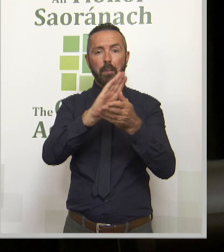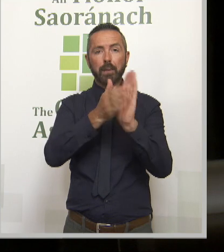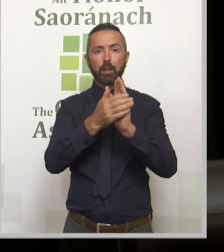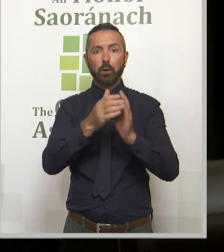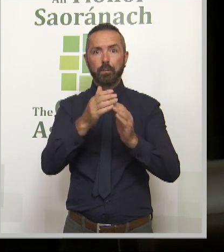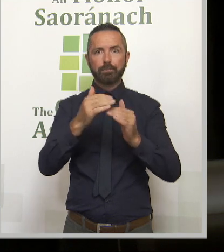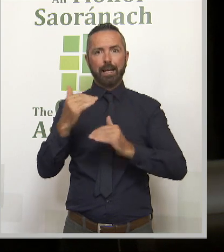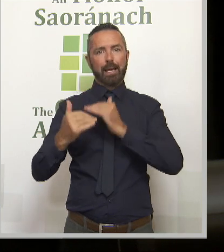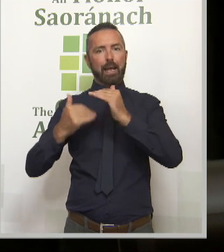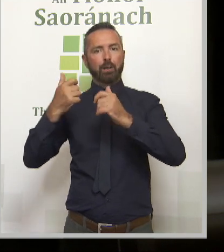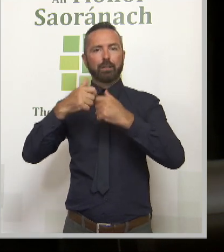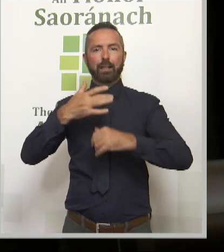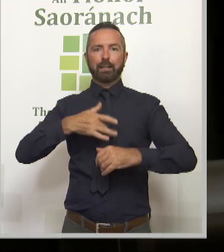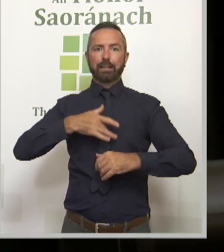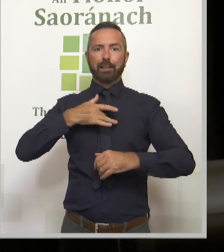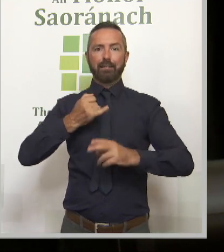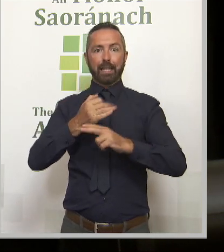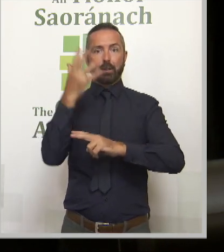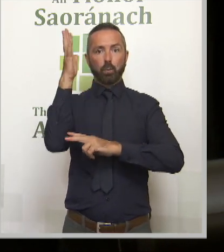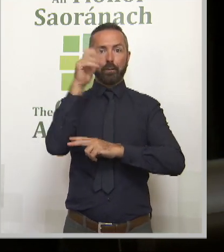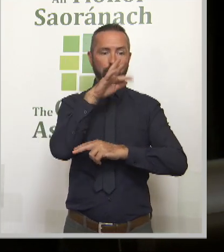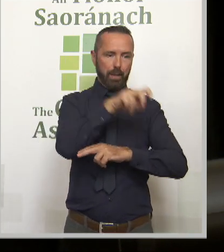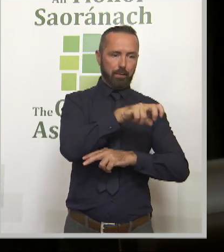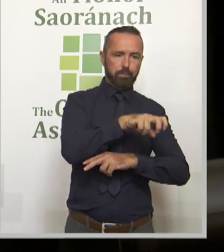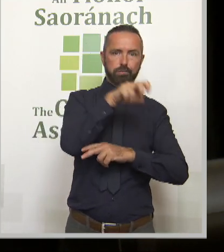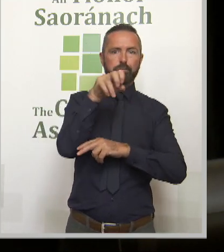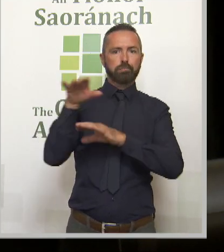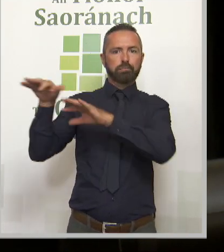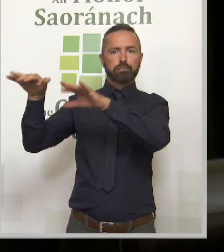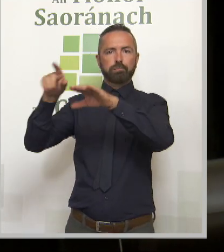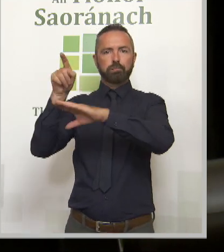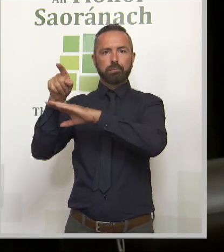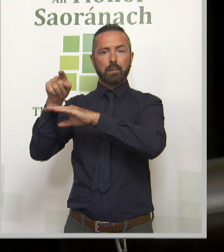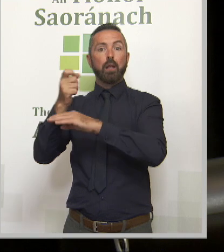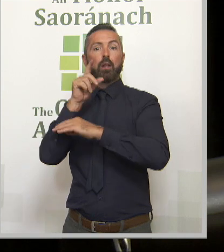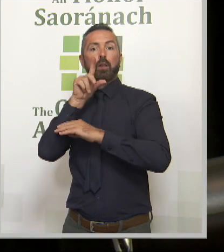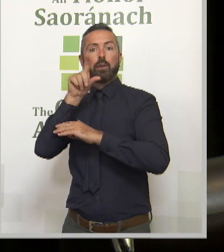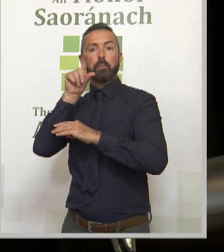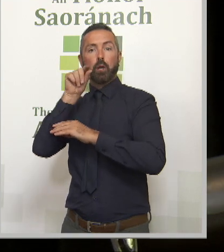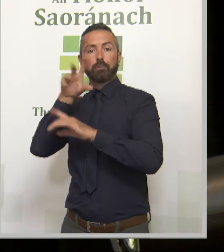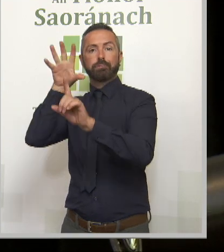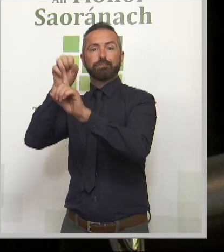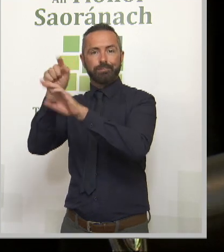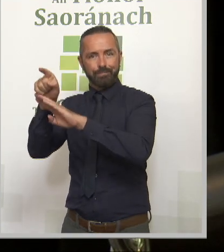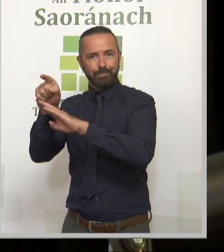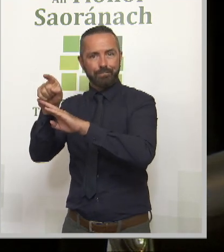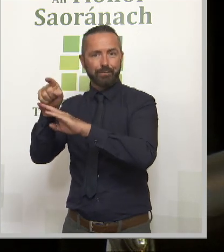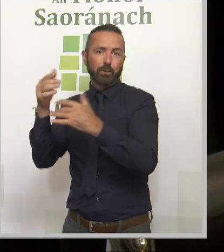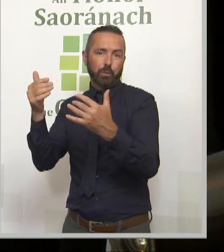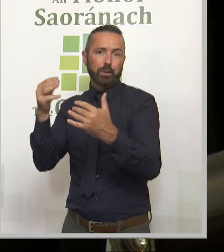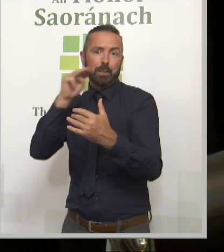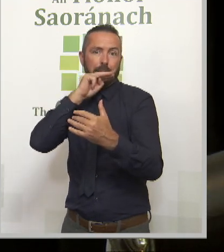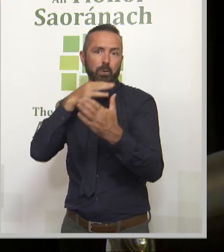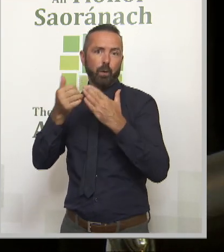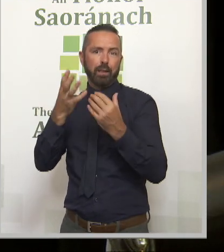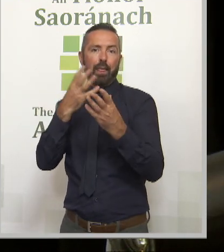then live in the woodland and be preyed upon by birds in that woodland. So what this means is